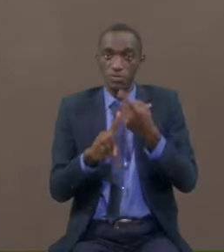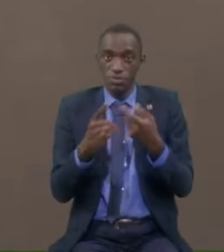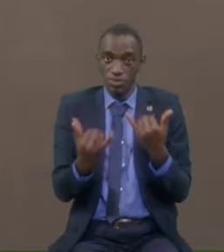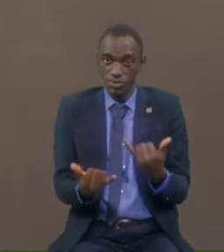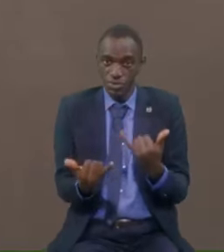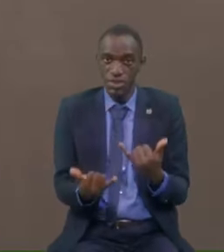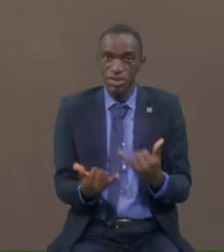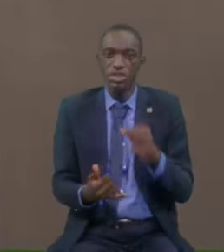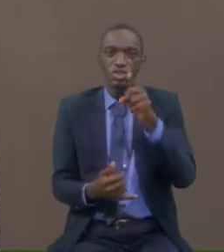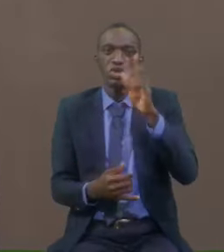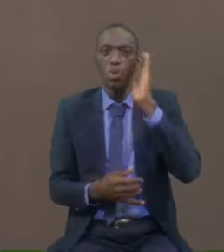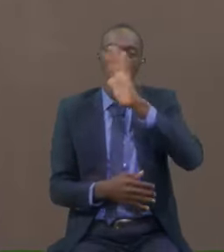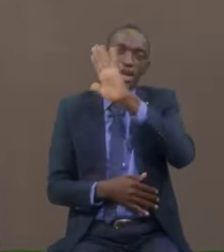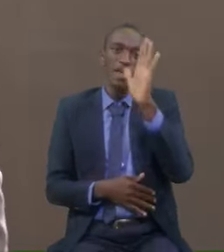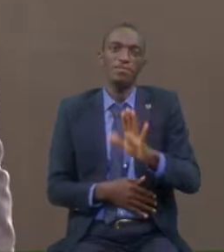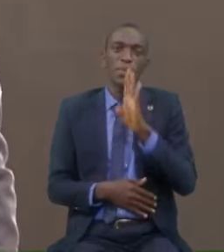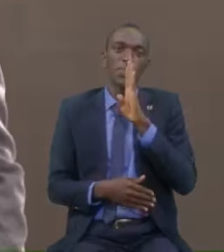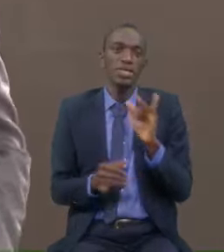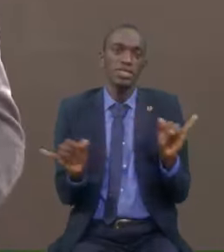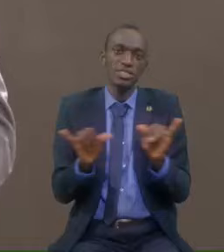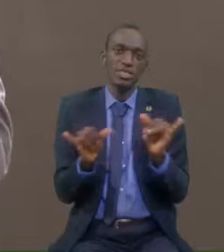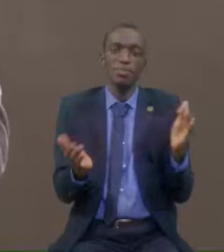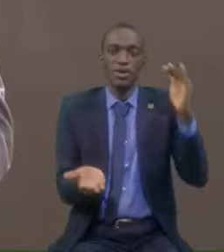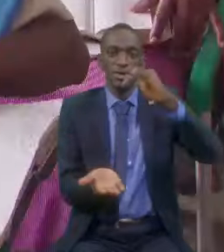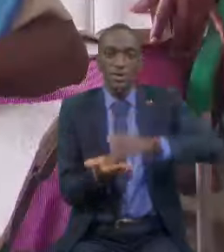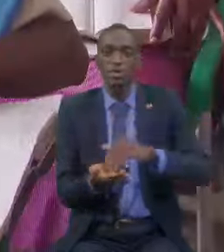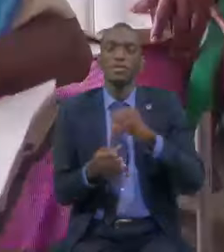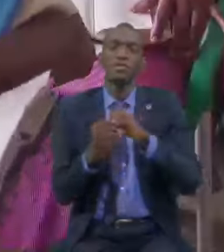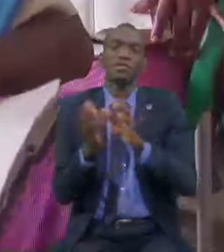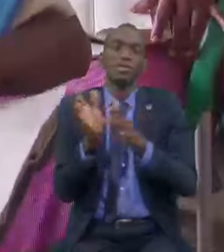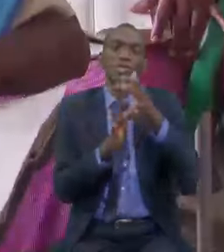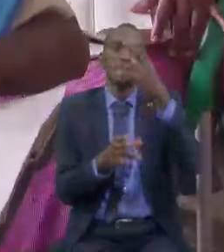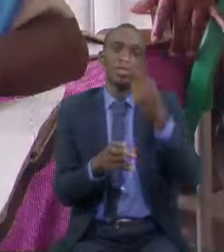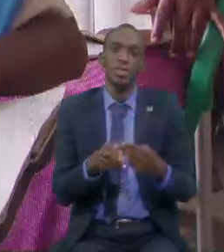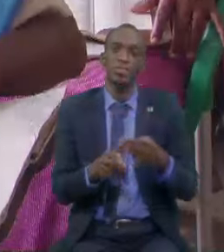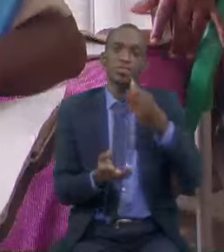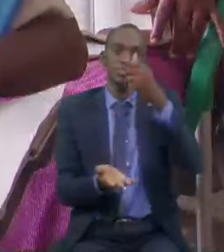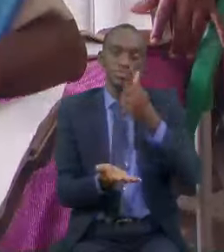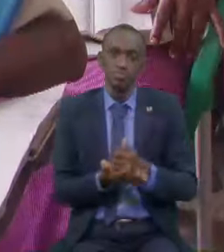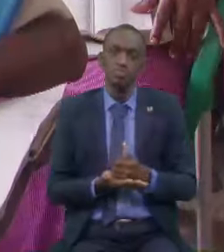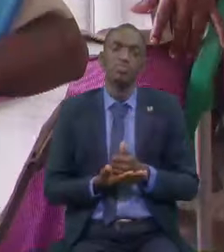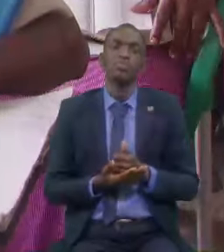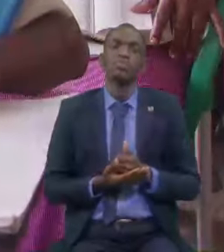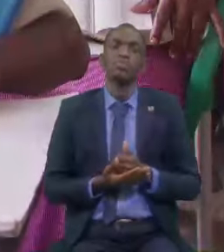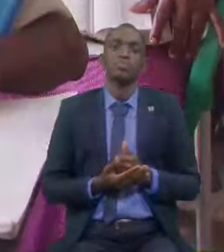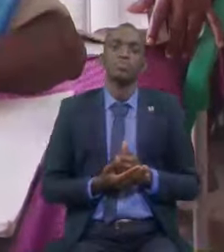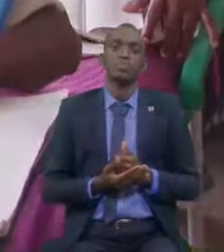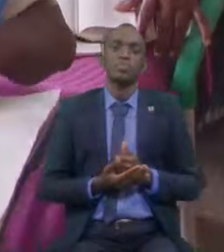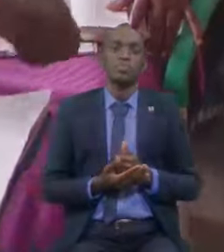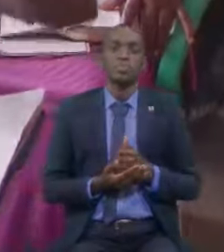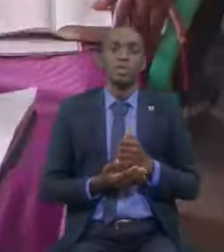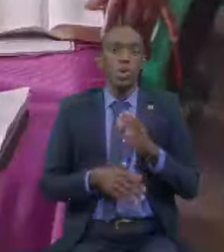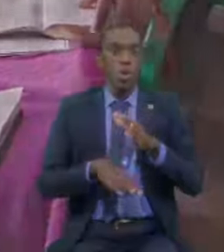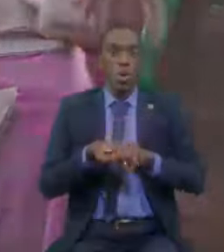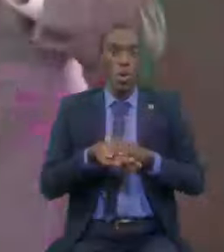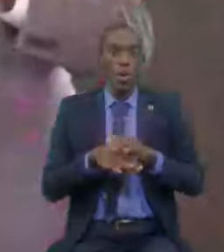be the same again in Jesus' name. On Monday, we'll